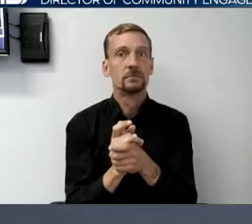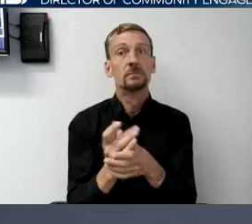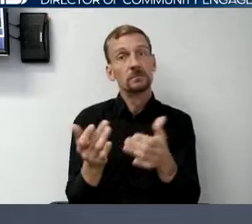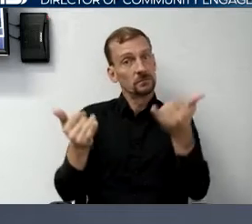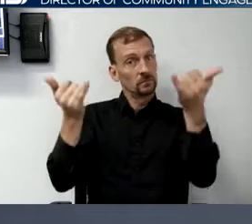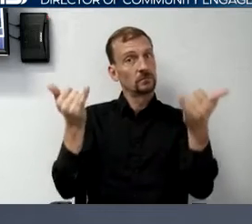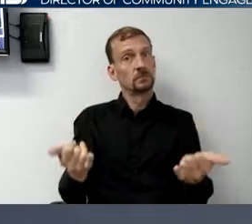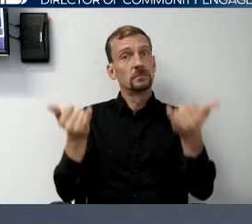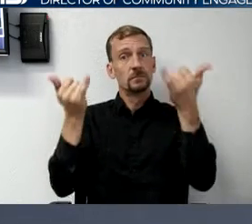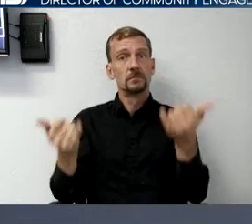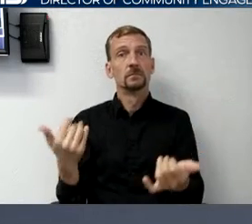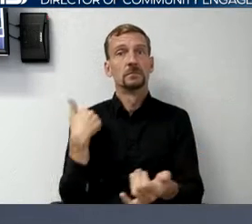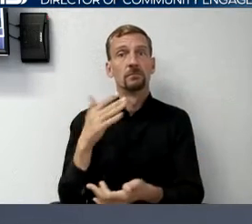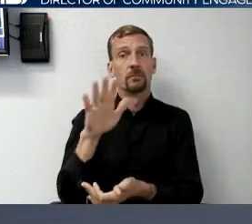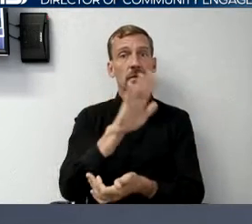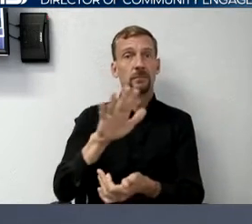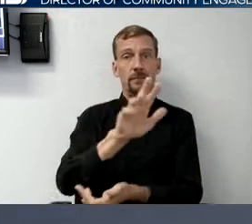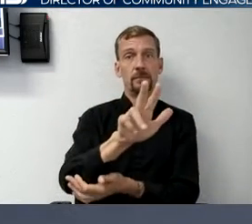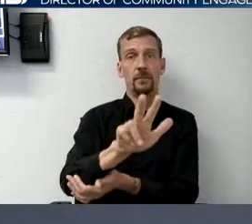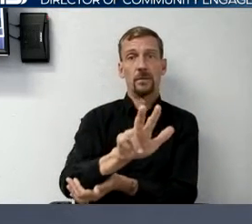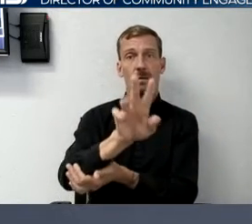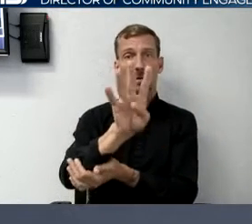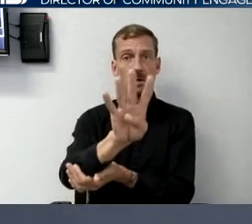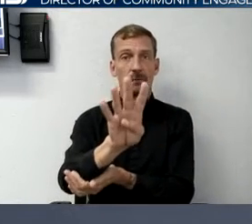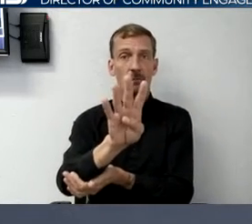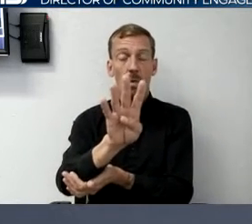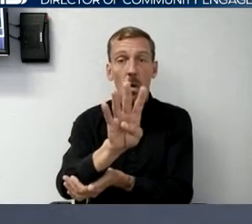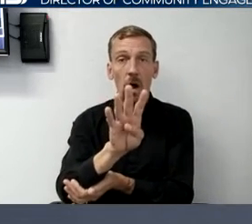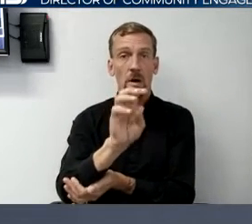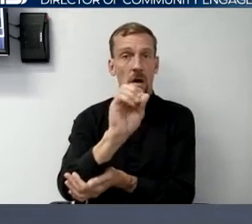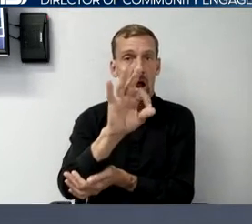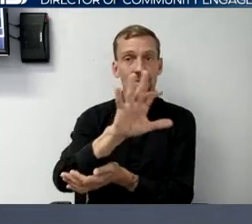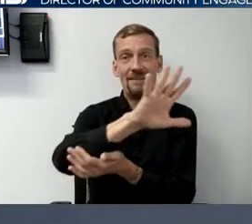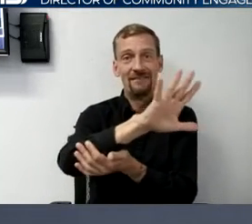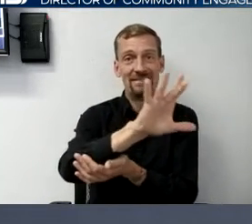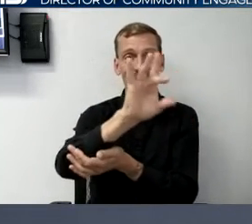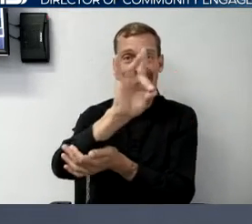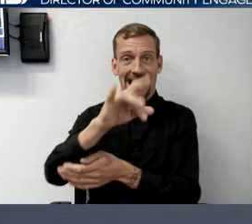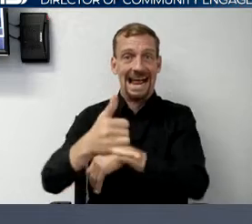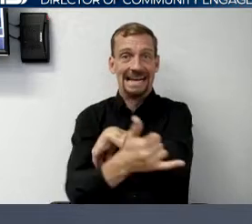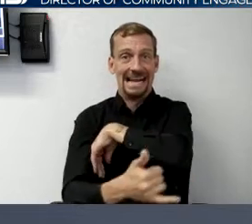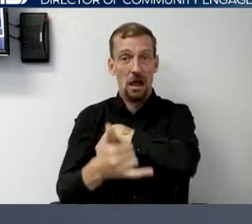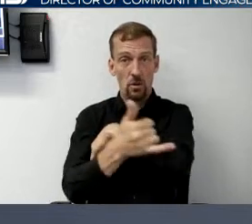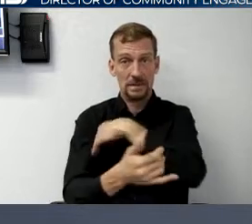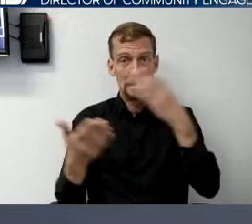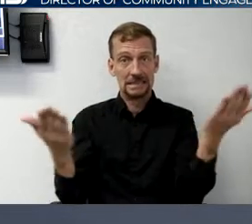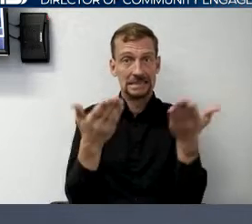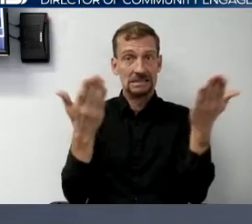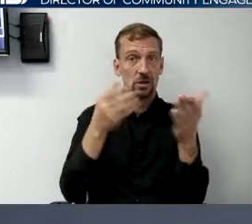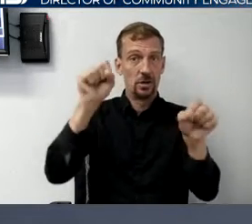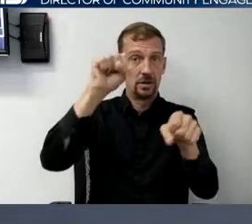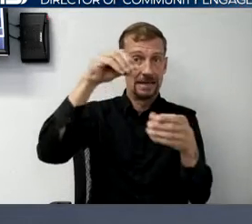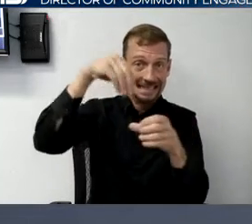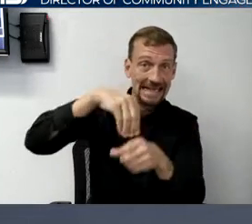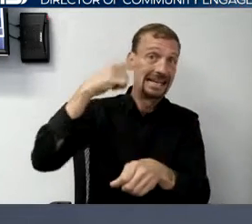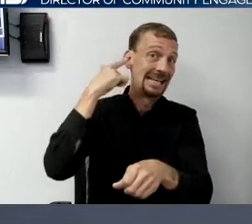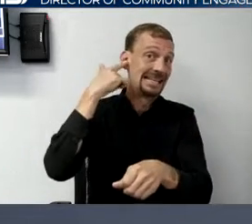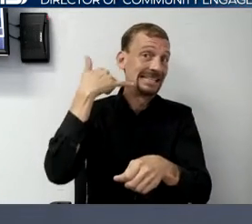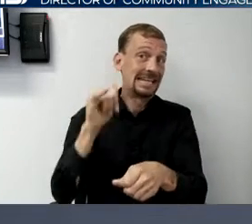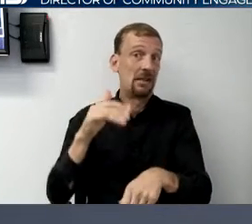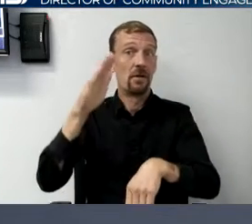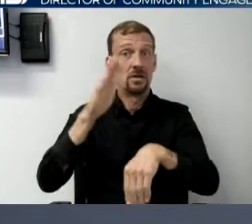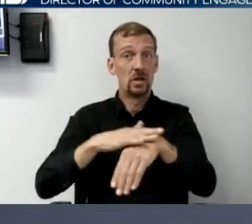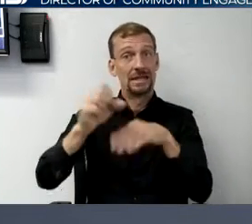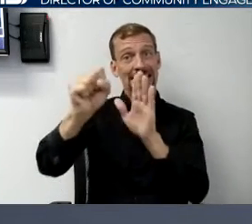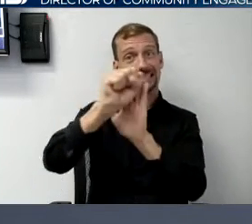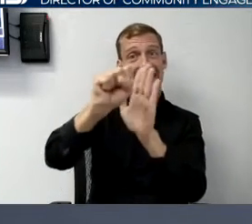Right now, there are 34 of the 58 counties throughout the state of California that are on the